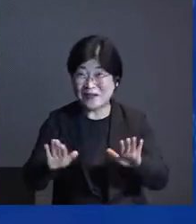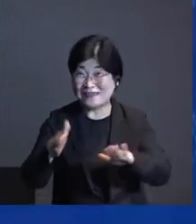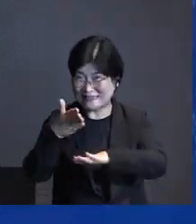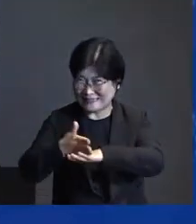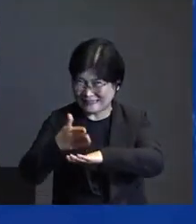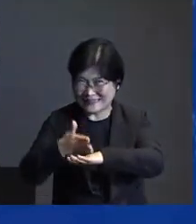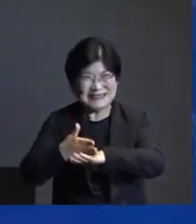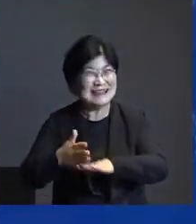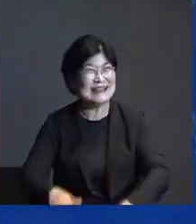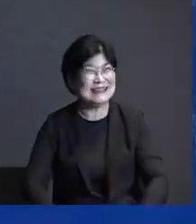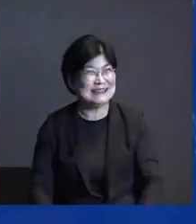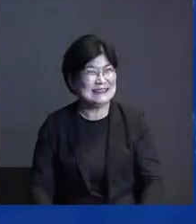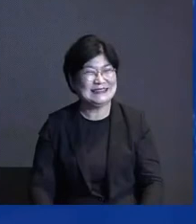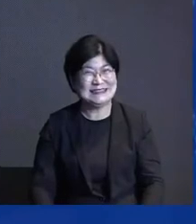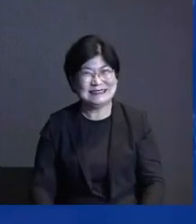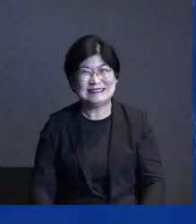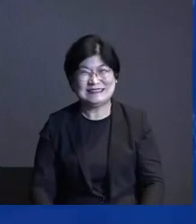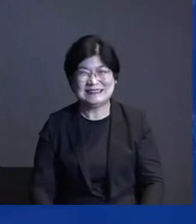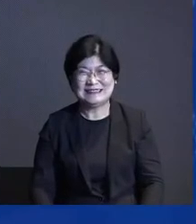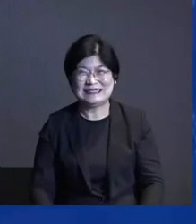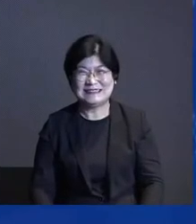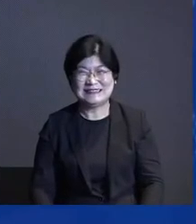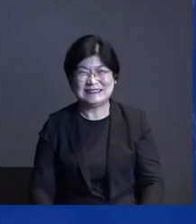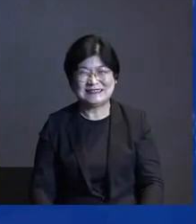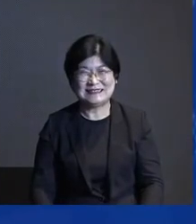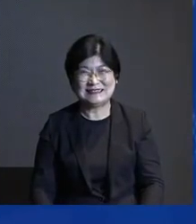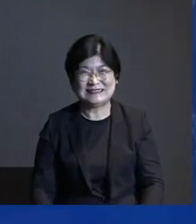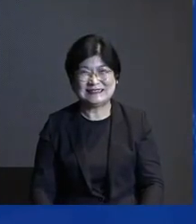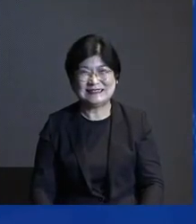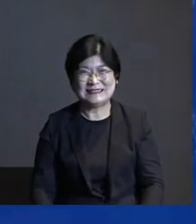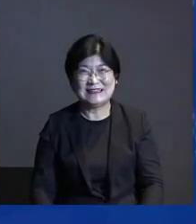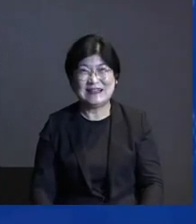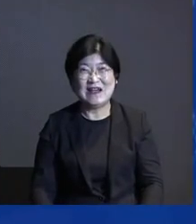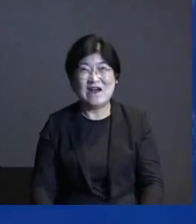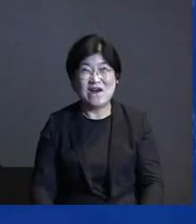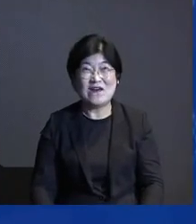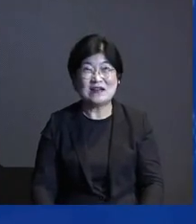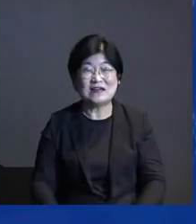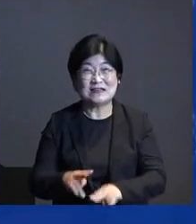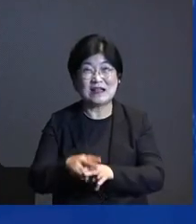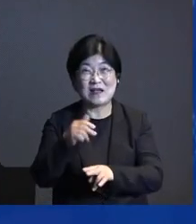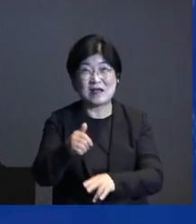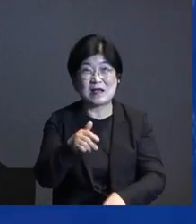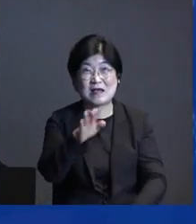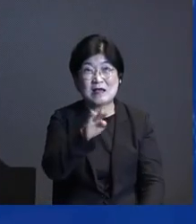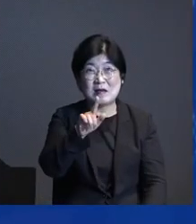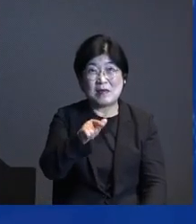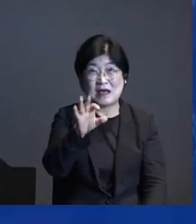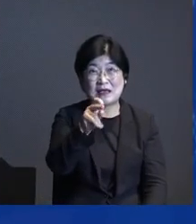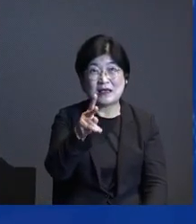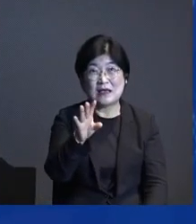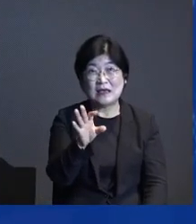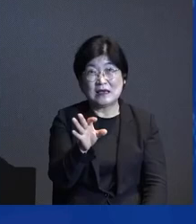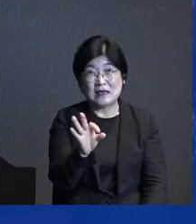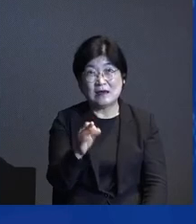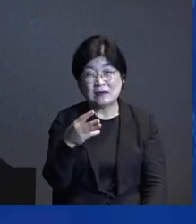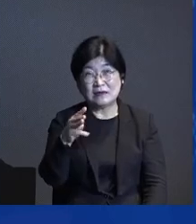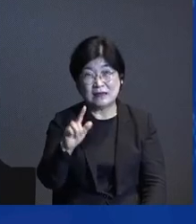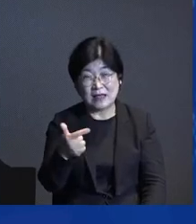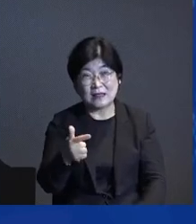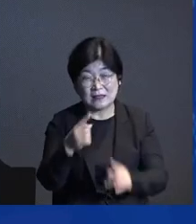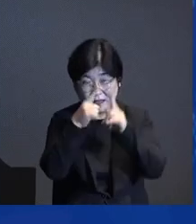Well, thank you very much, Professor Park, for leading this session. As you have mentioned, we were able to hear some of the